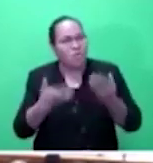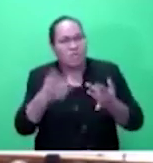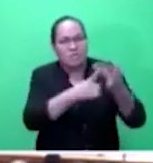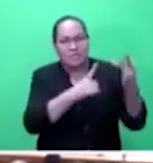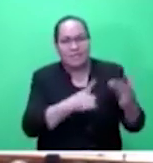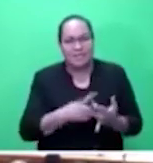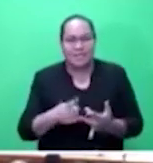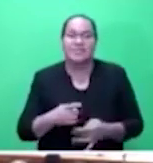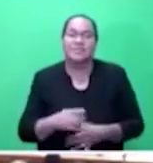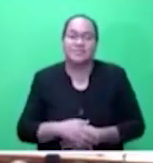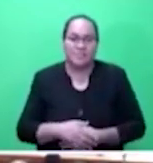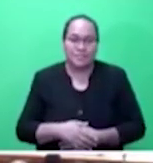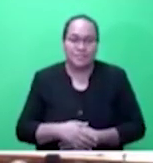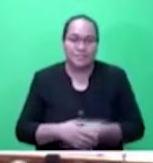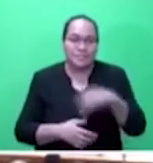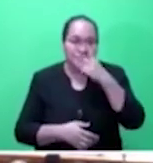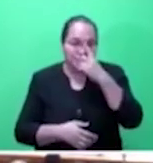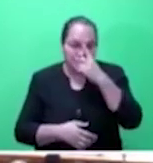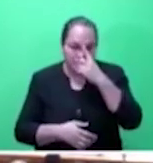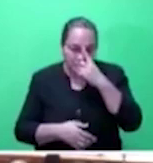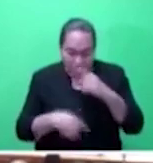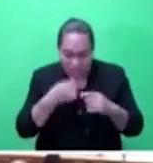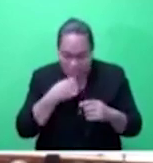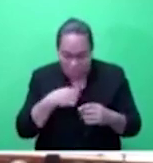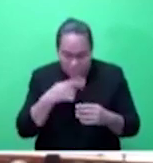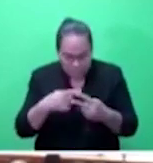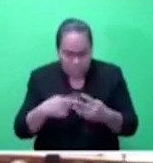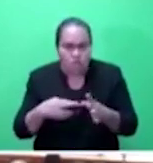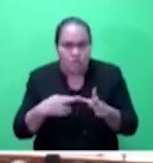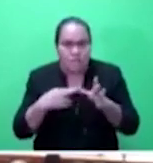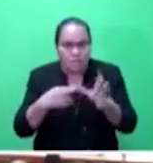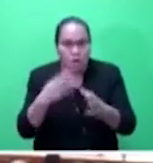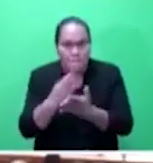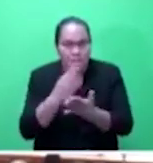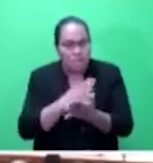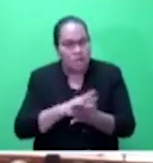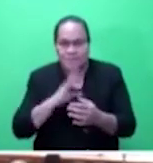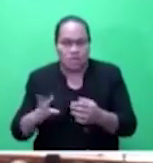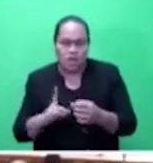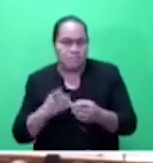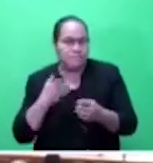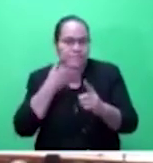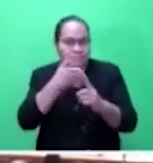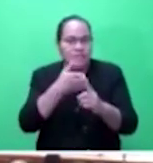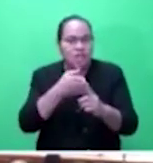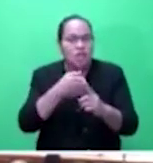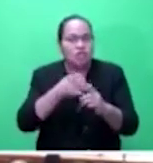few other significant expenditures in this response budget not directly related to COVID-19